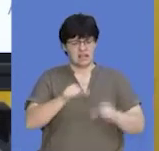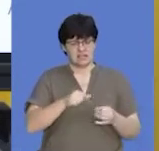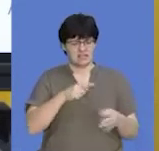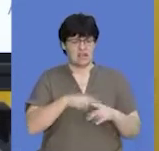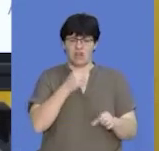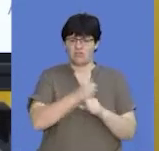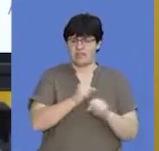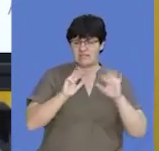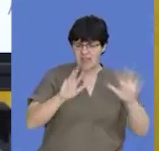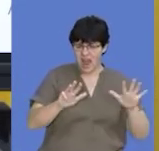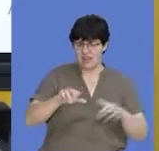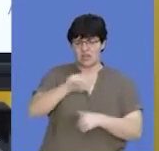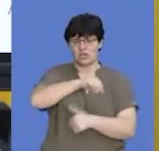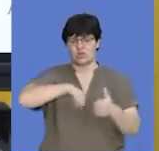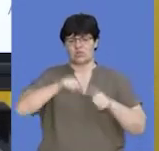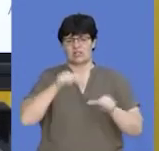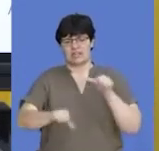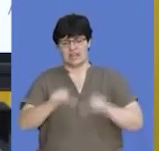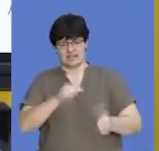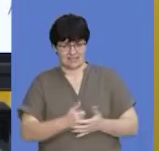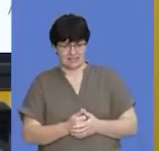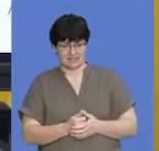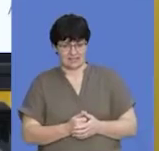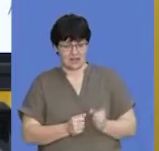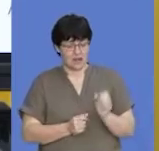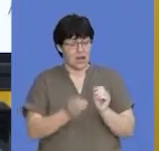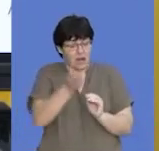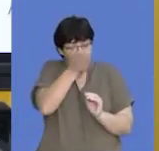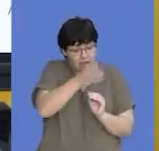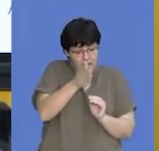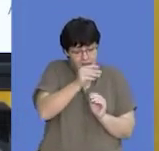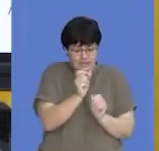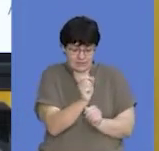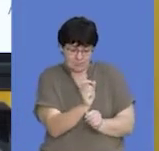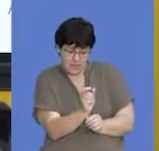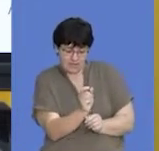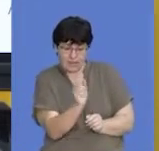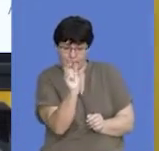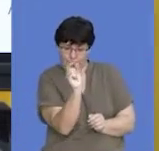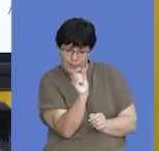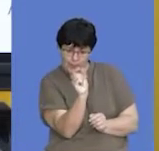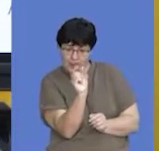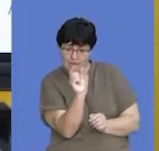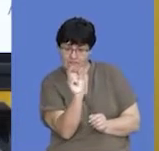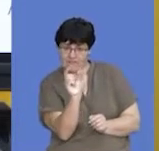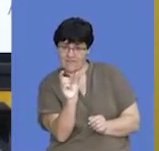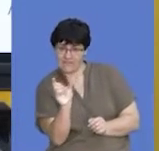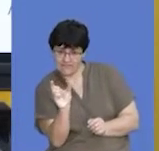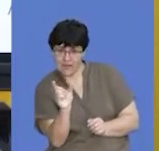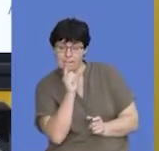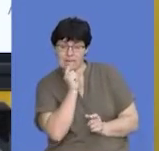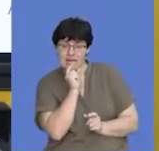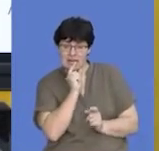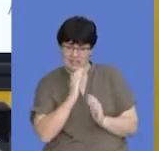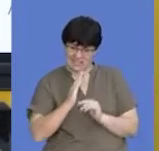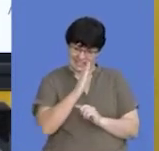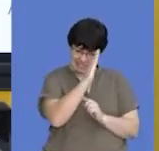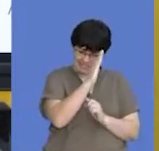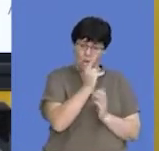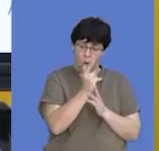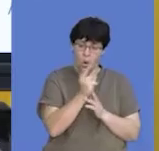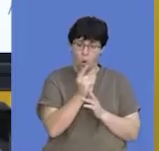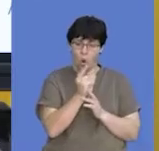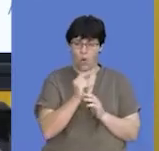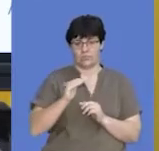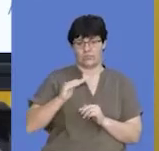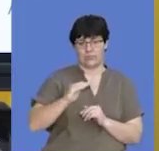social sciences? The spaces between the contour lines determine whether it's a steep or gentle